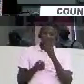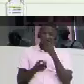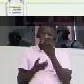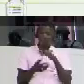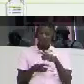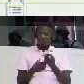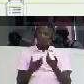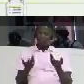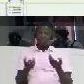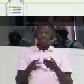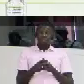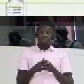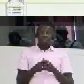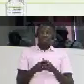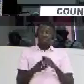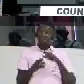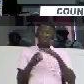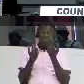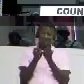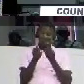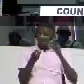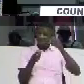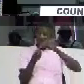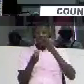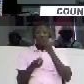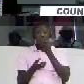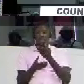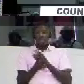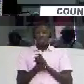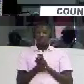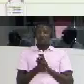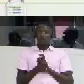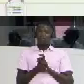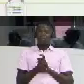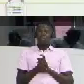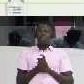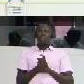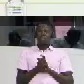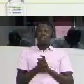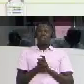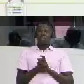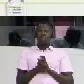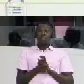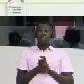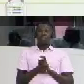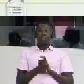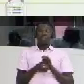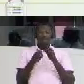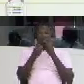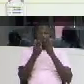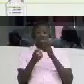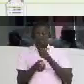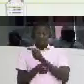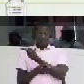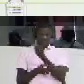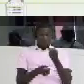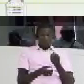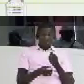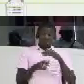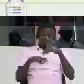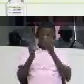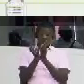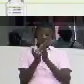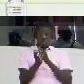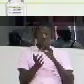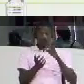daje na am na leneen lu mu fa wax. ñii dañ ñëw pour uti doom yi fi nekk. That these individuals have come to